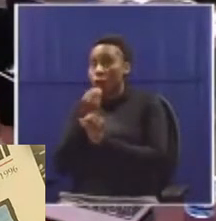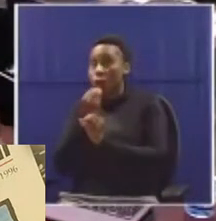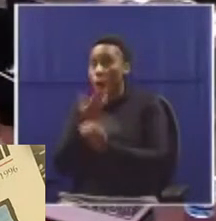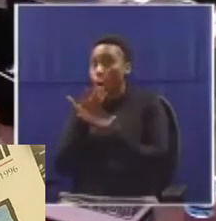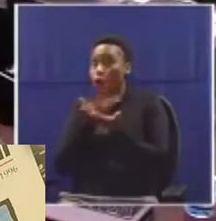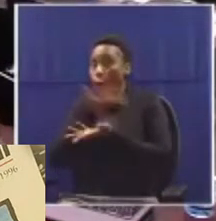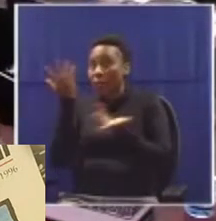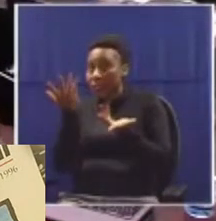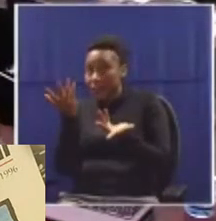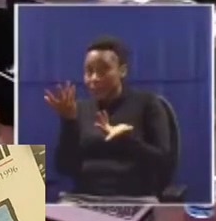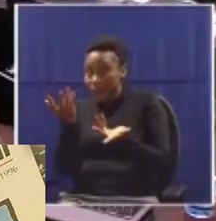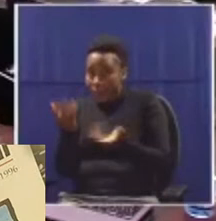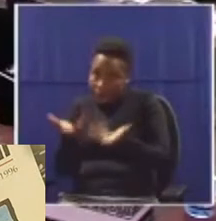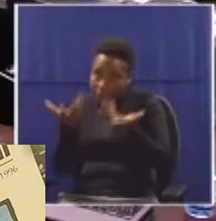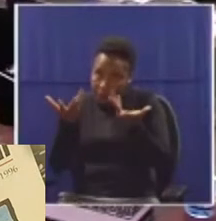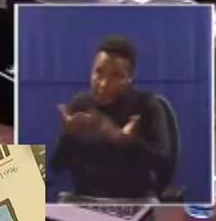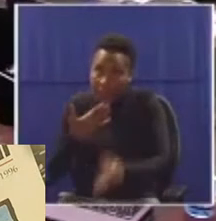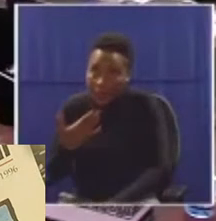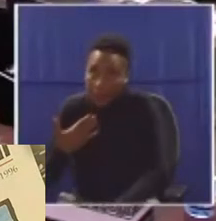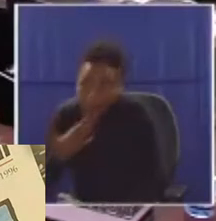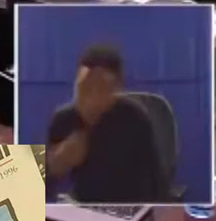The Honorable vessels